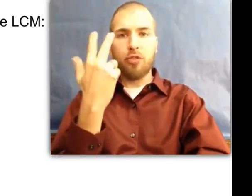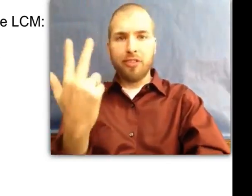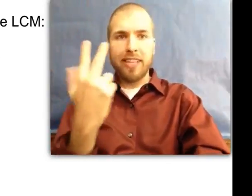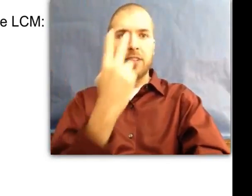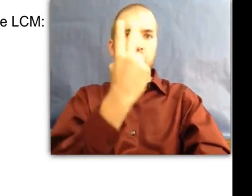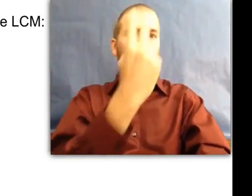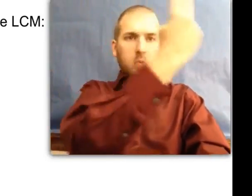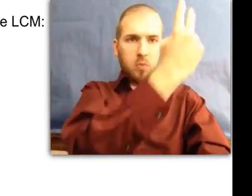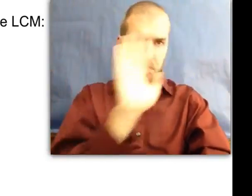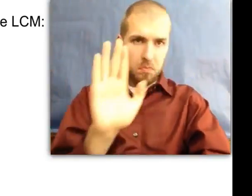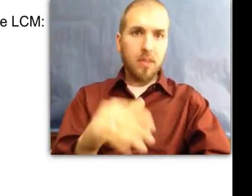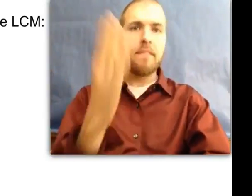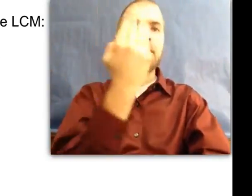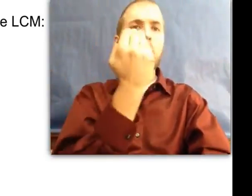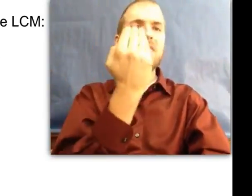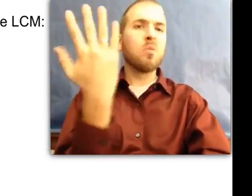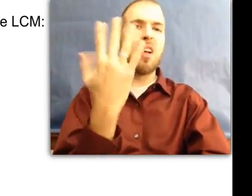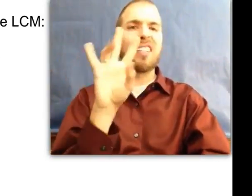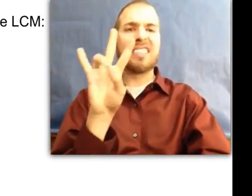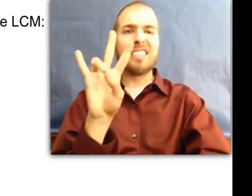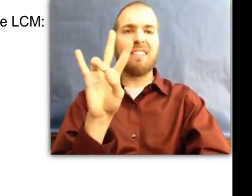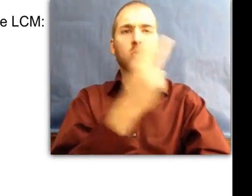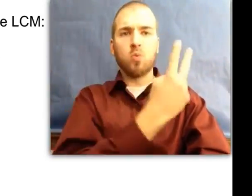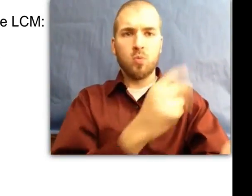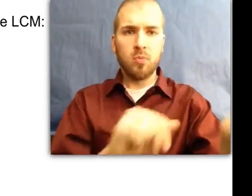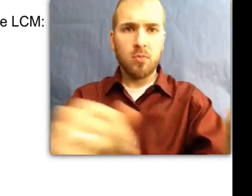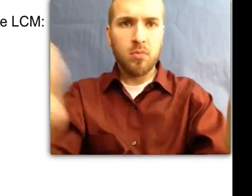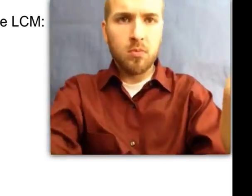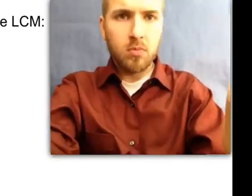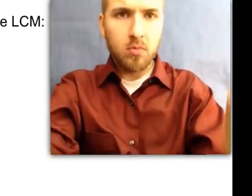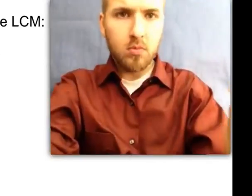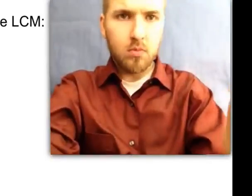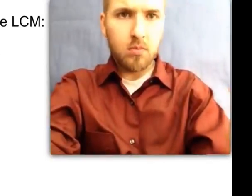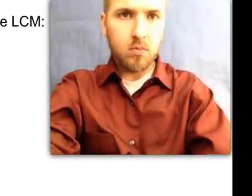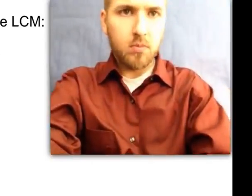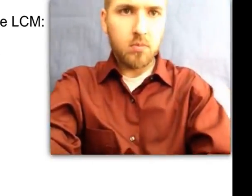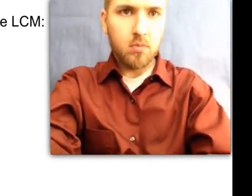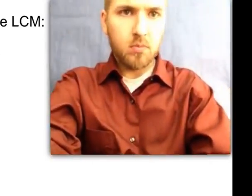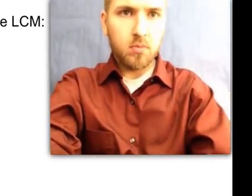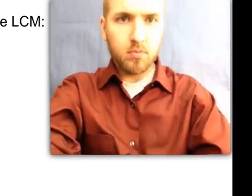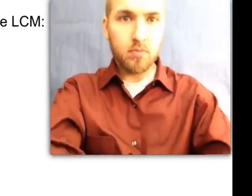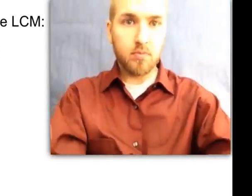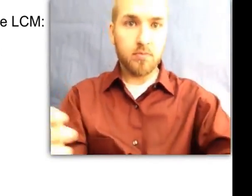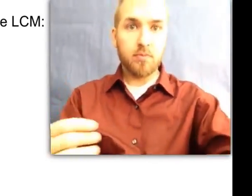So the factor is 3, 2, and 2. So for 14, we'll do 7 and 2.